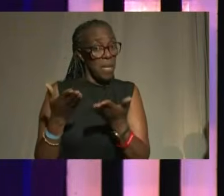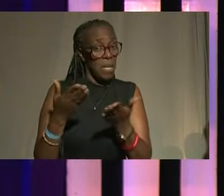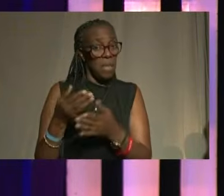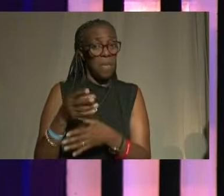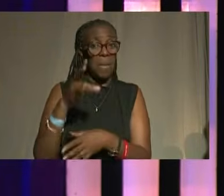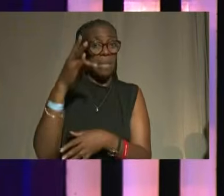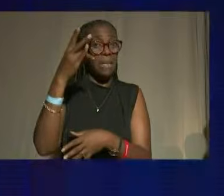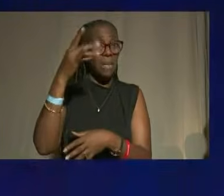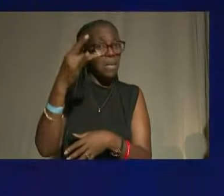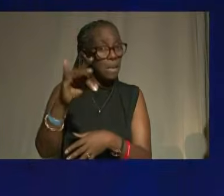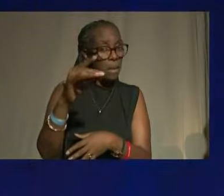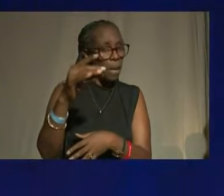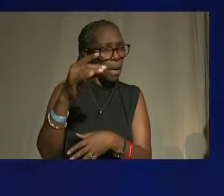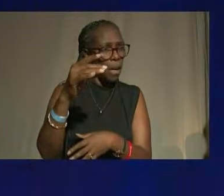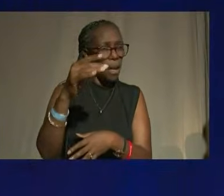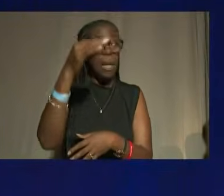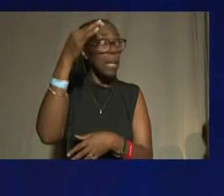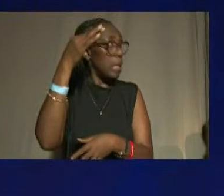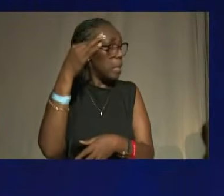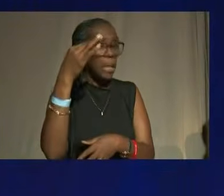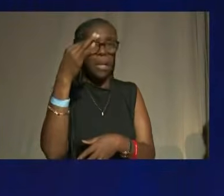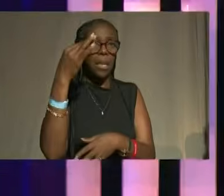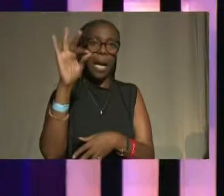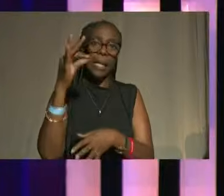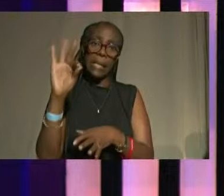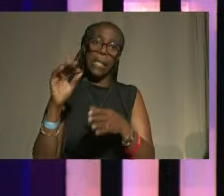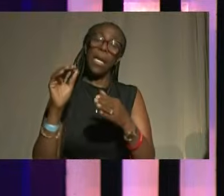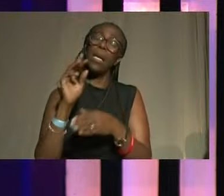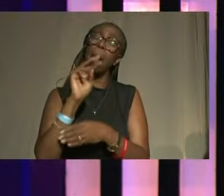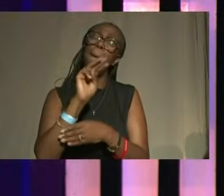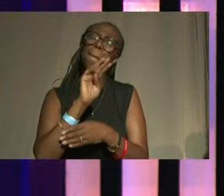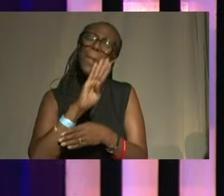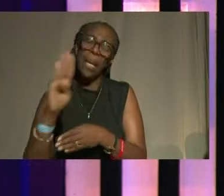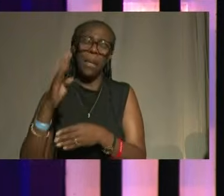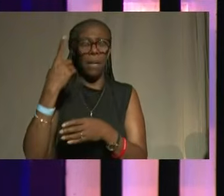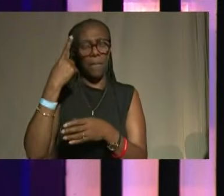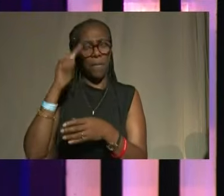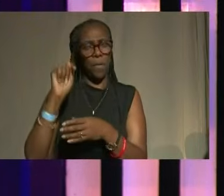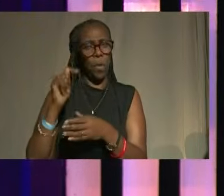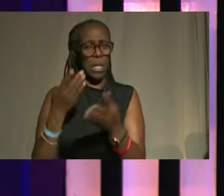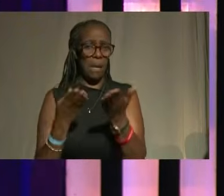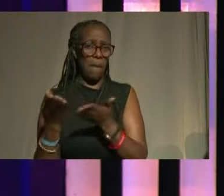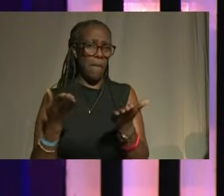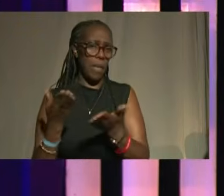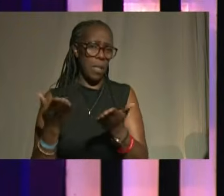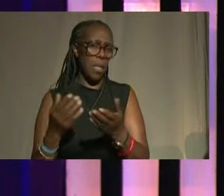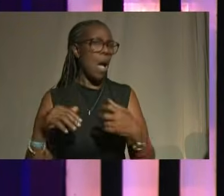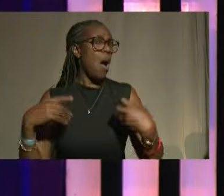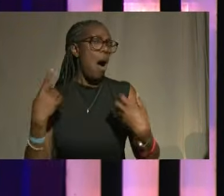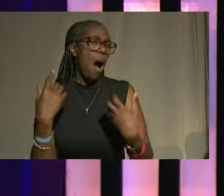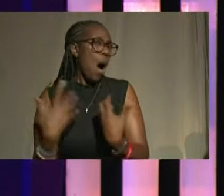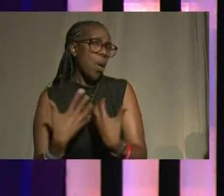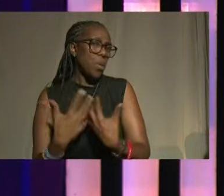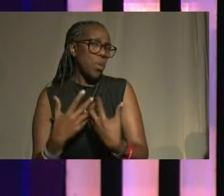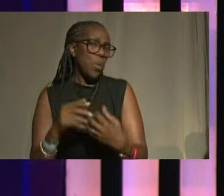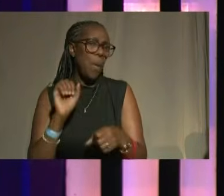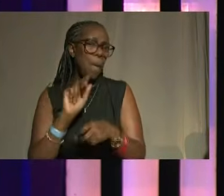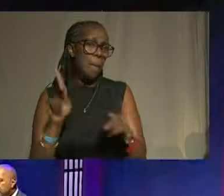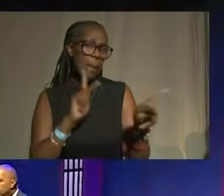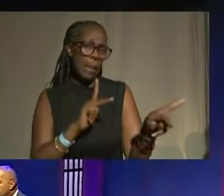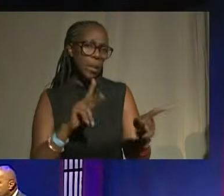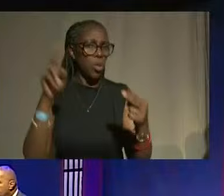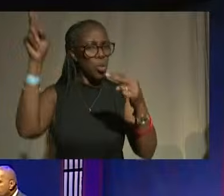university spending, which is $17 billion. Tell us how you plan to really cut discretionary areas, as you have called them.